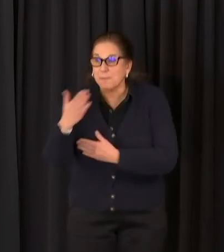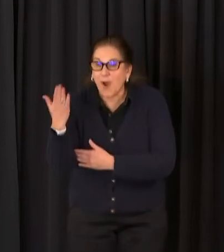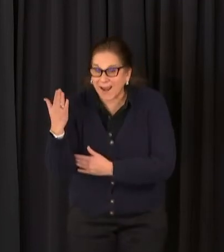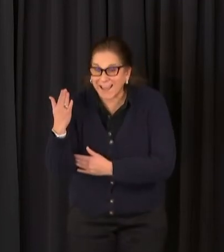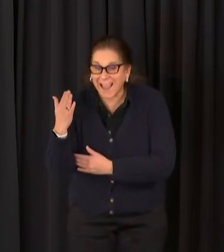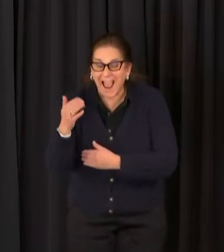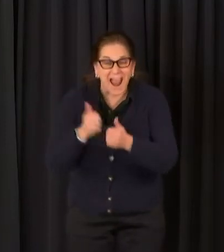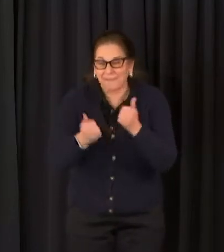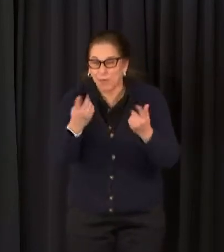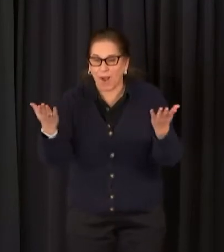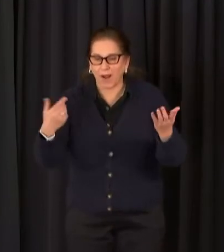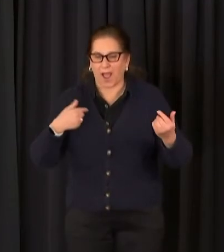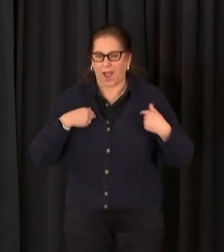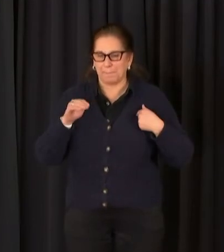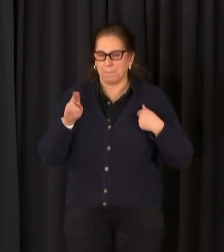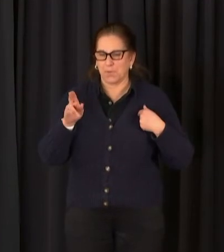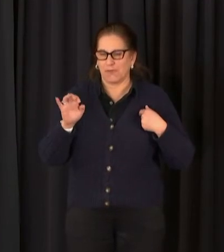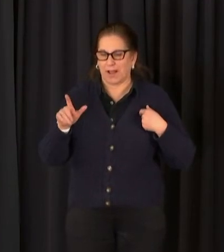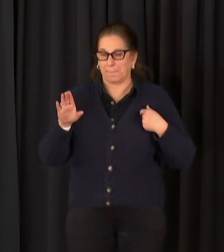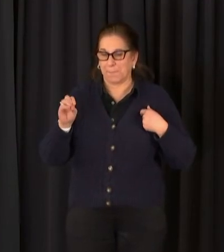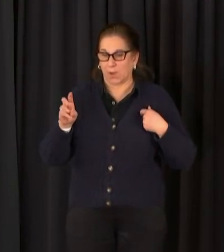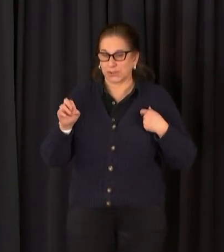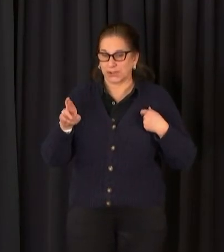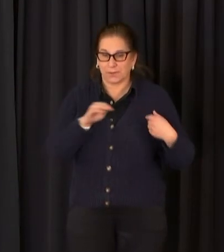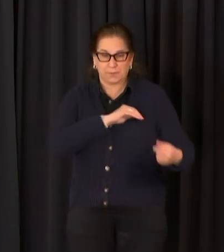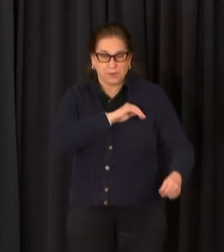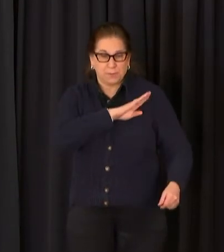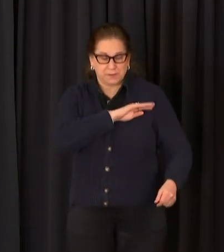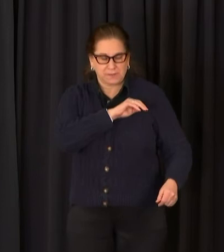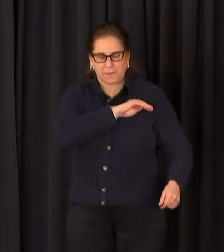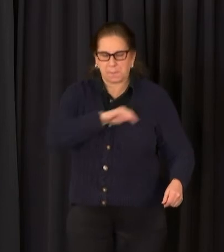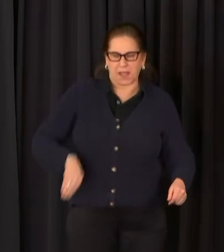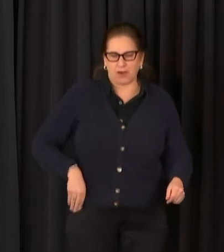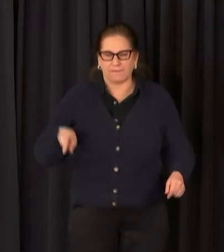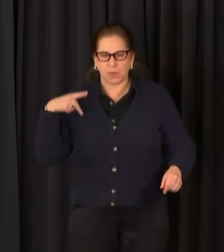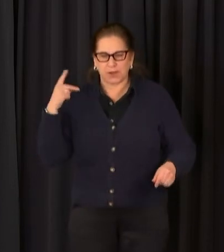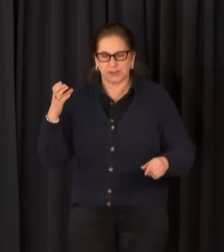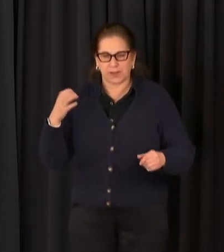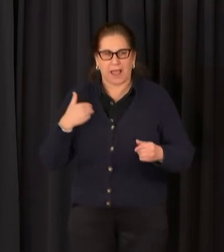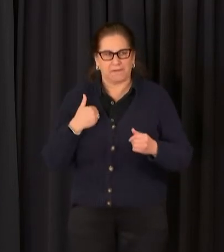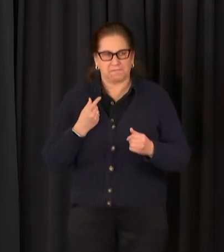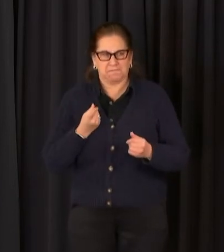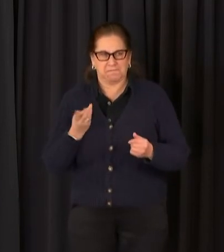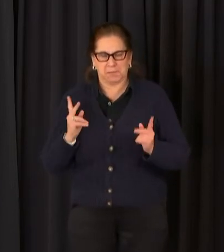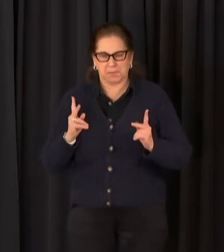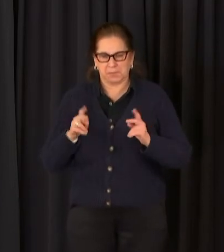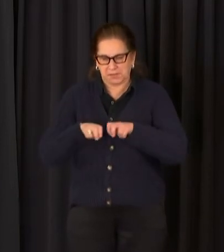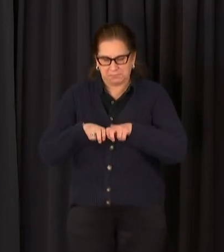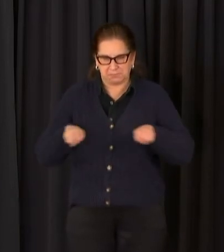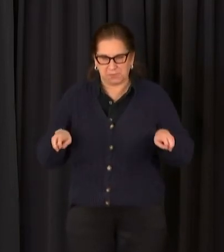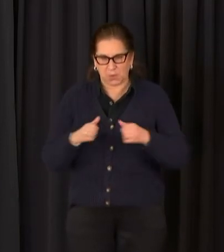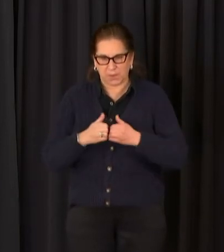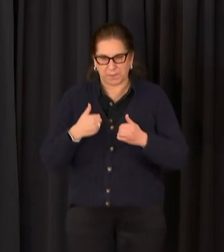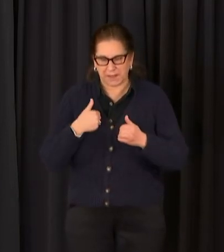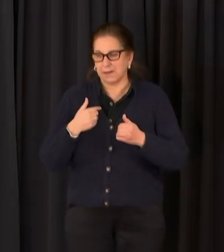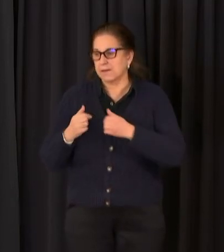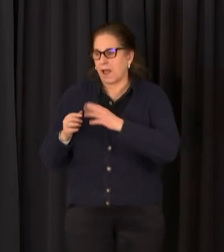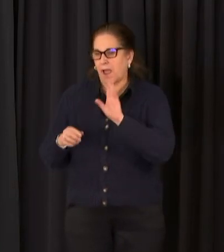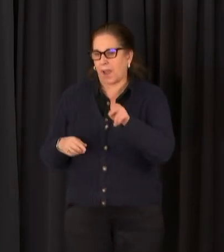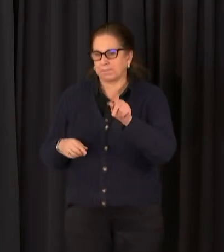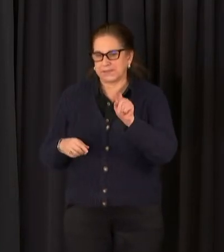Good morning, everyone. I'm Muriel Bowser. I'm Mayor of Washington, D.C., and I'm joined by members of my administration to provide an update on